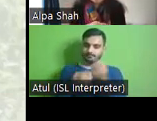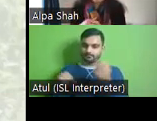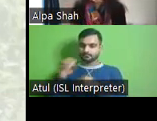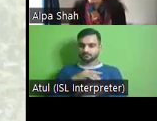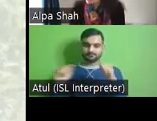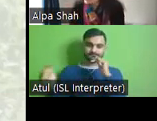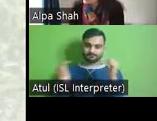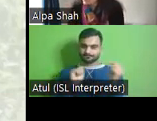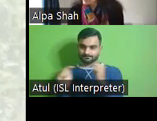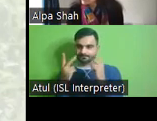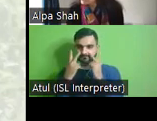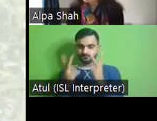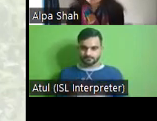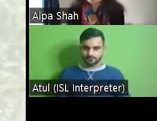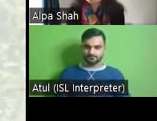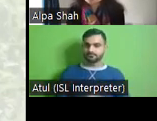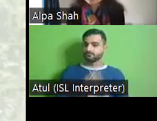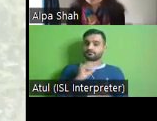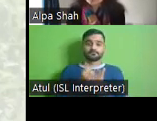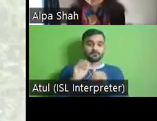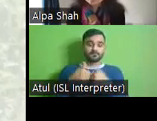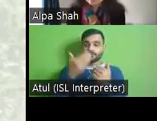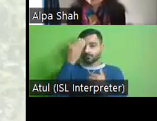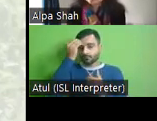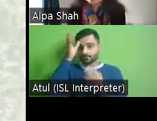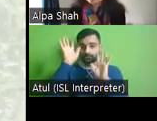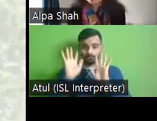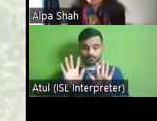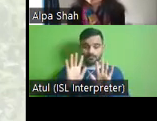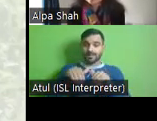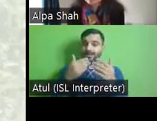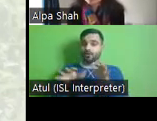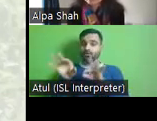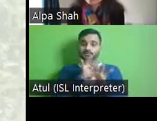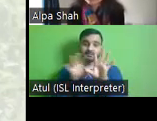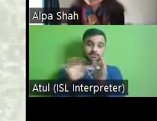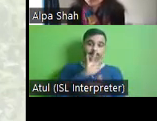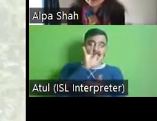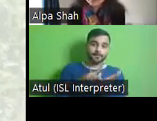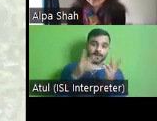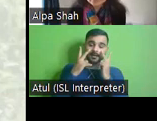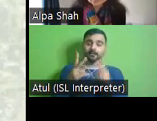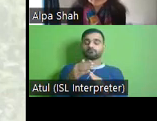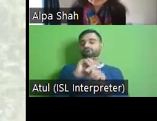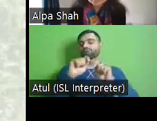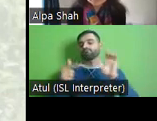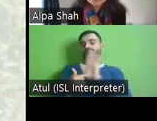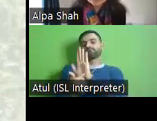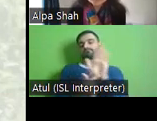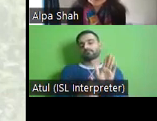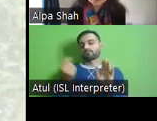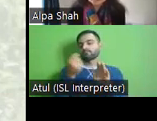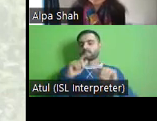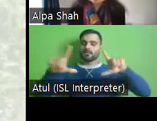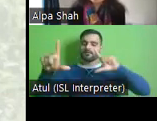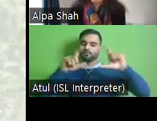arguments. I'm not sure how many of you are aware of how this election takes place. So let me just show you some pictures and